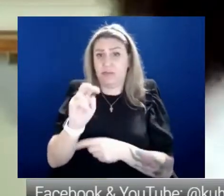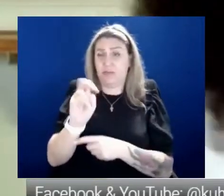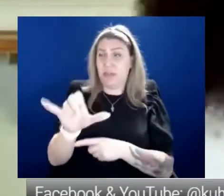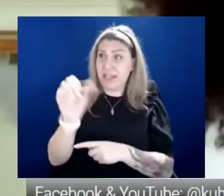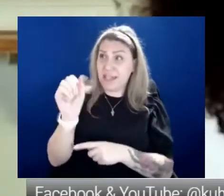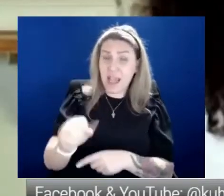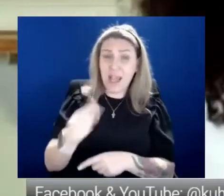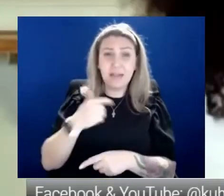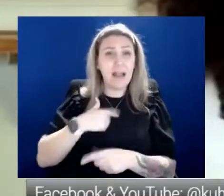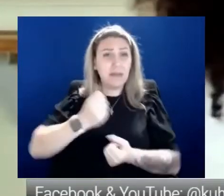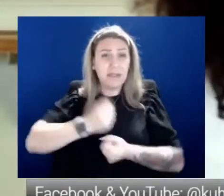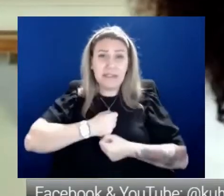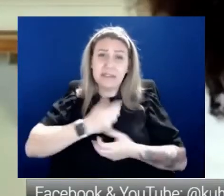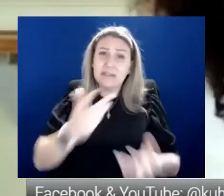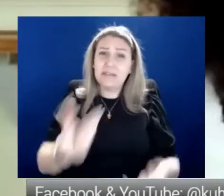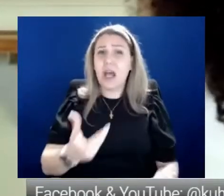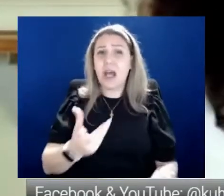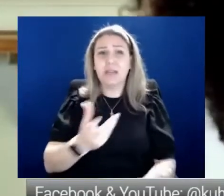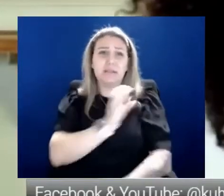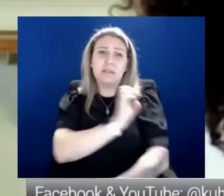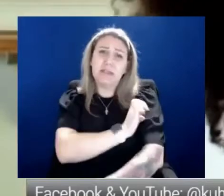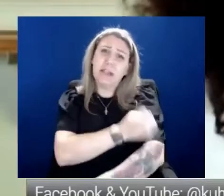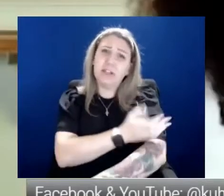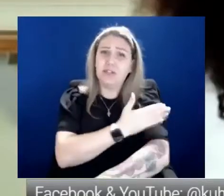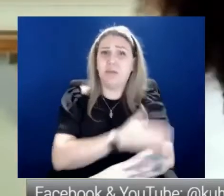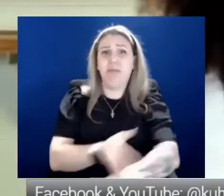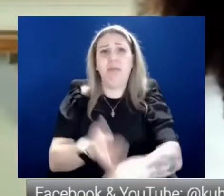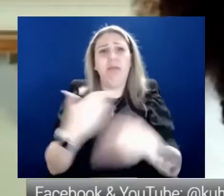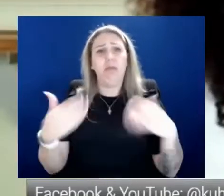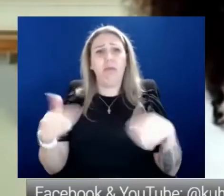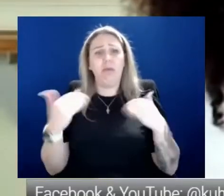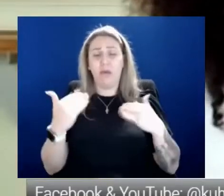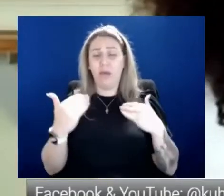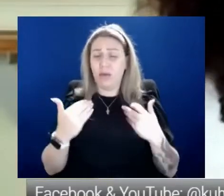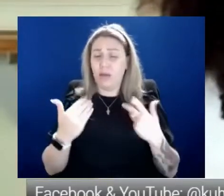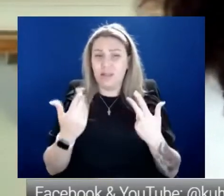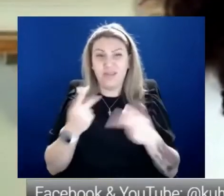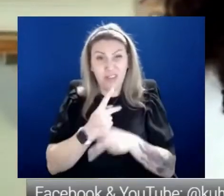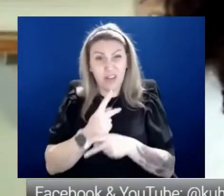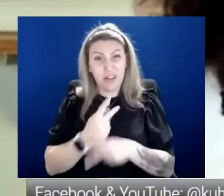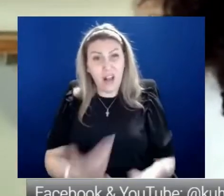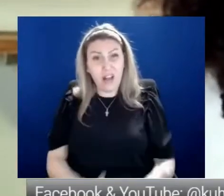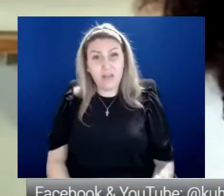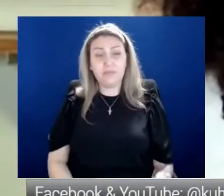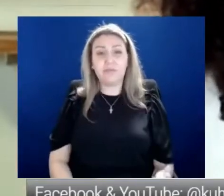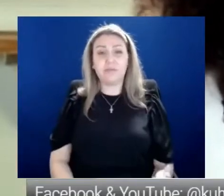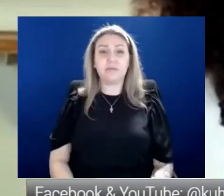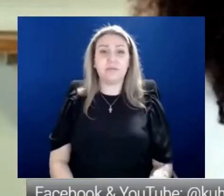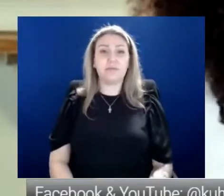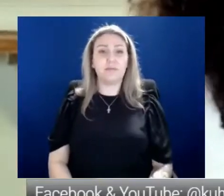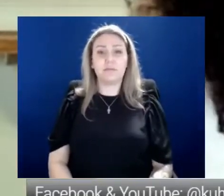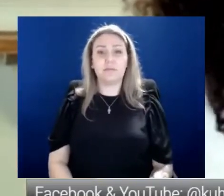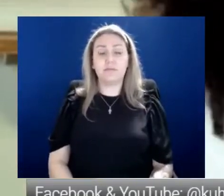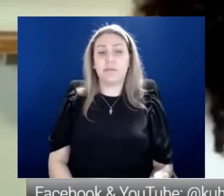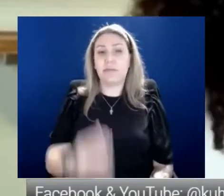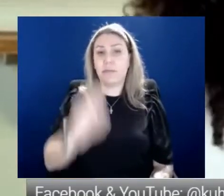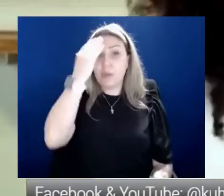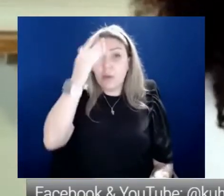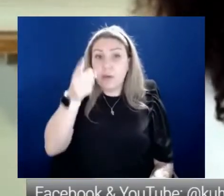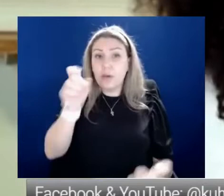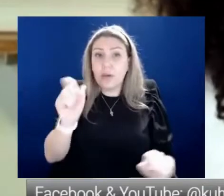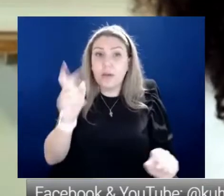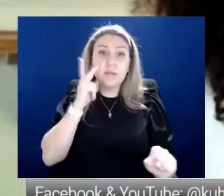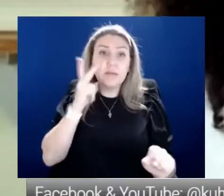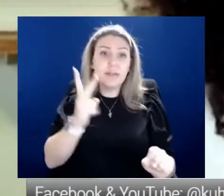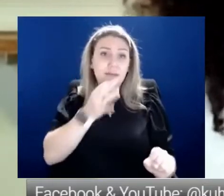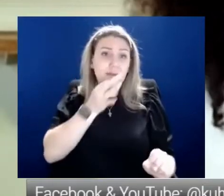too tired and emotionally drained to figure it out. And I think that knowing that you can see an expert that's